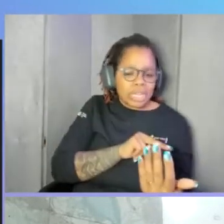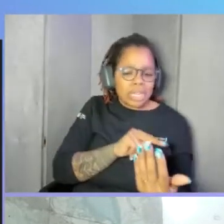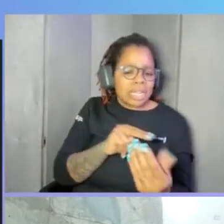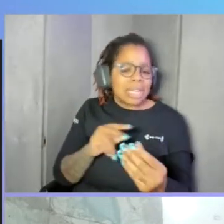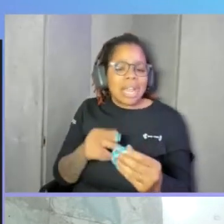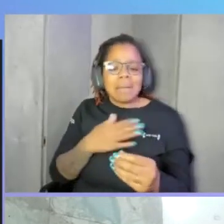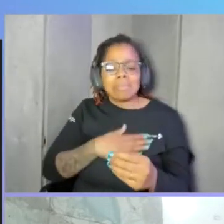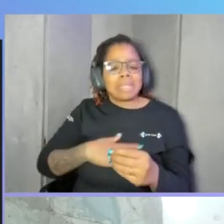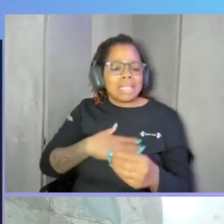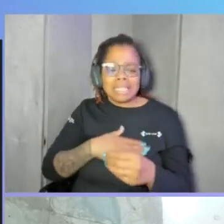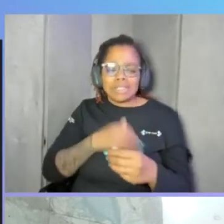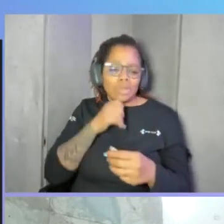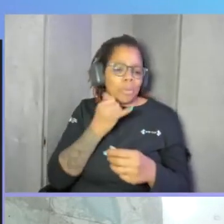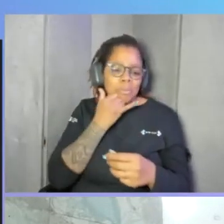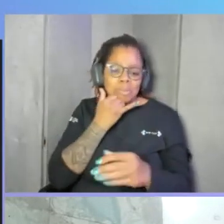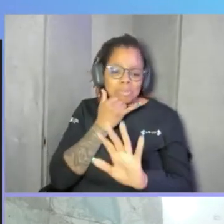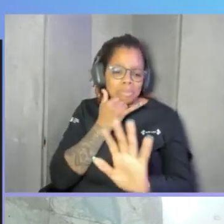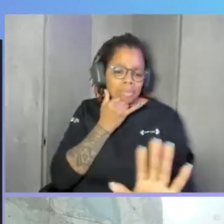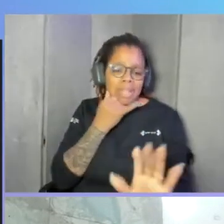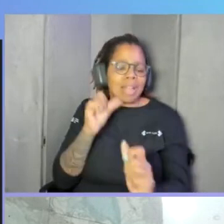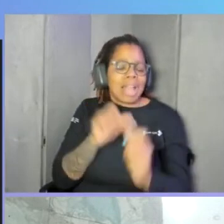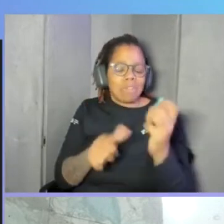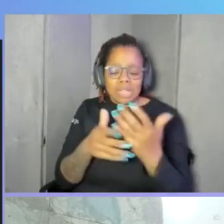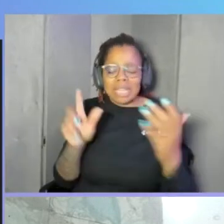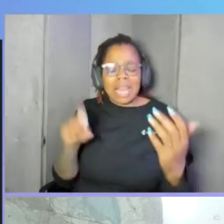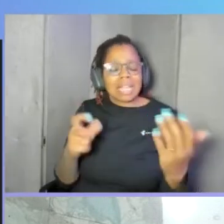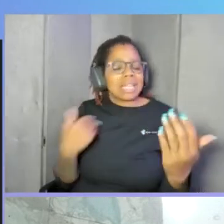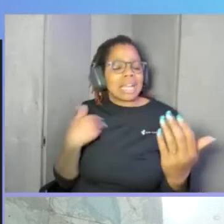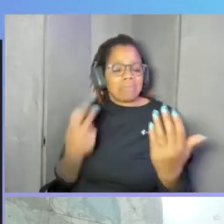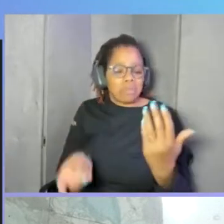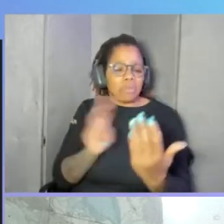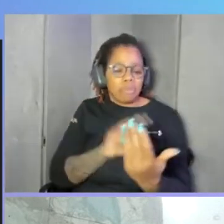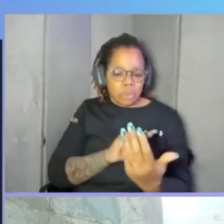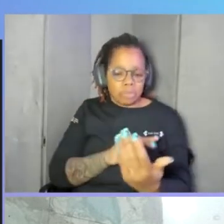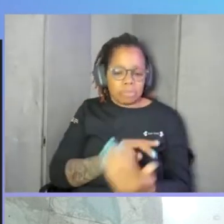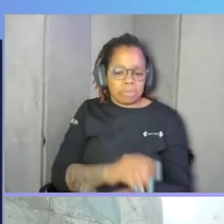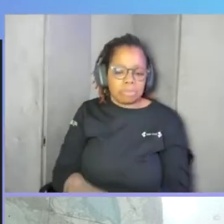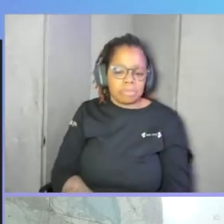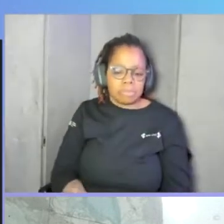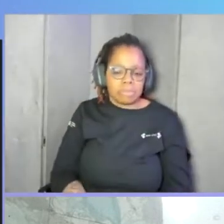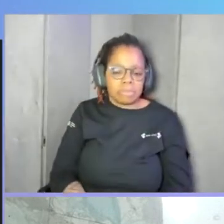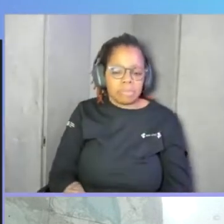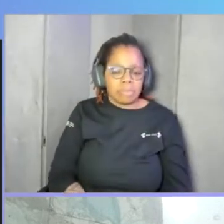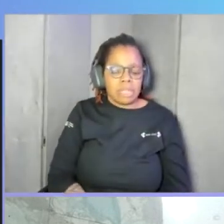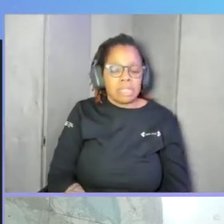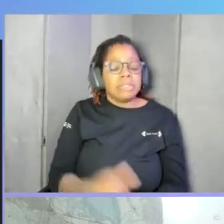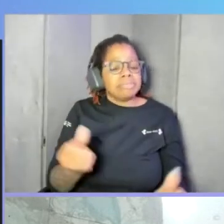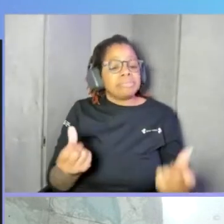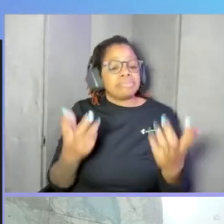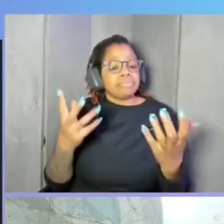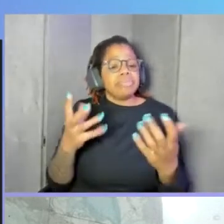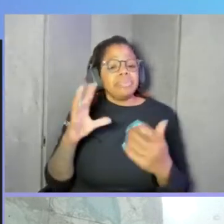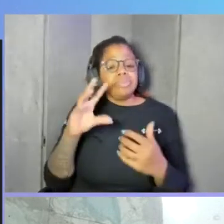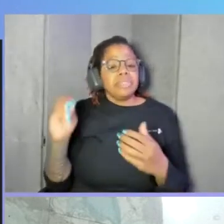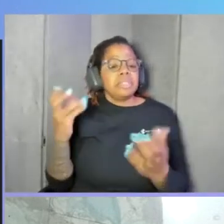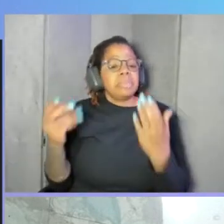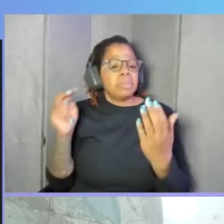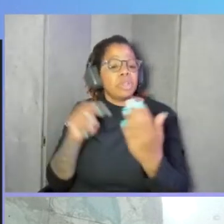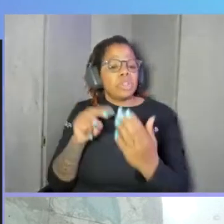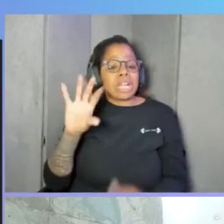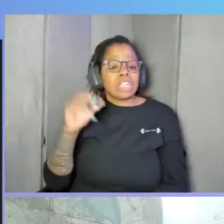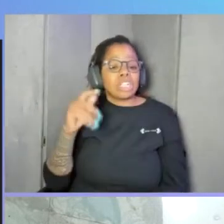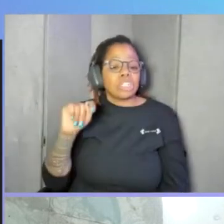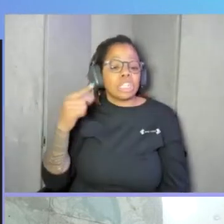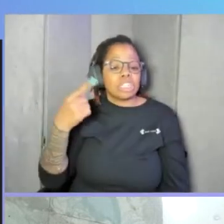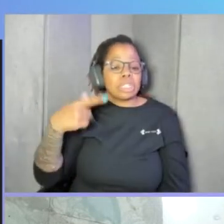that mistake. Everything has to be reviewed. A lot of companies may be looking at ChatGPT as a way